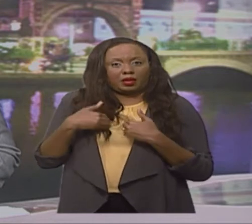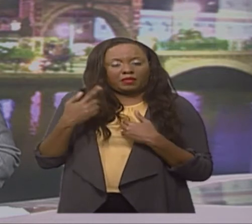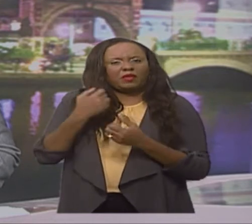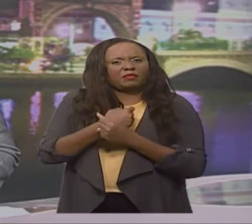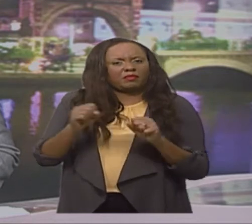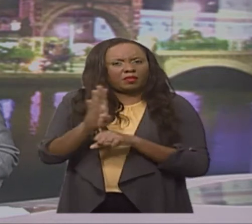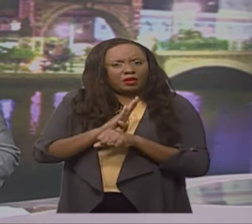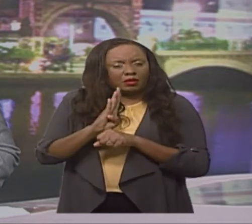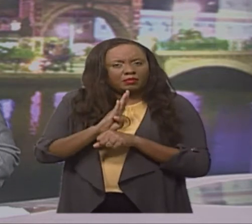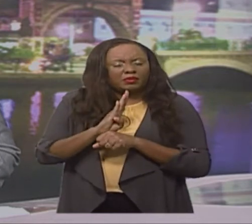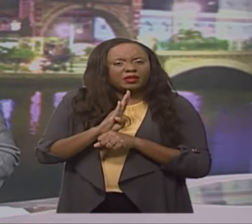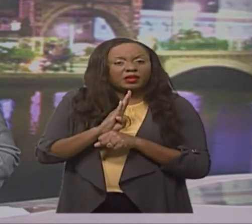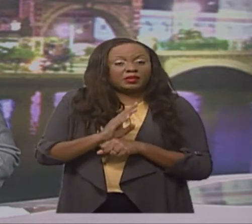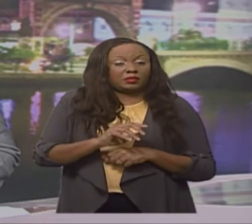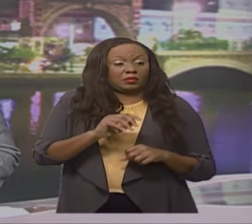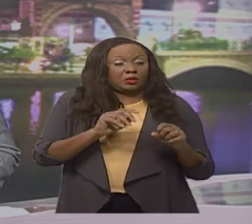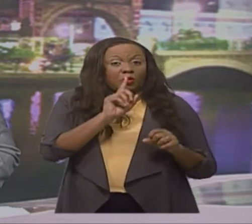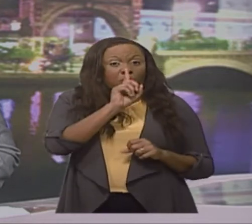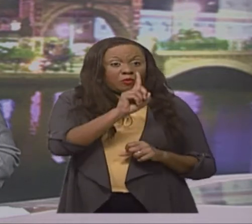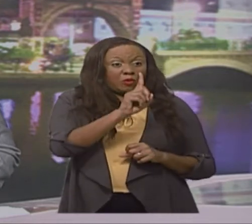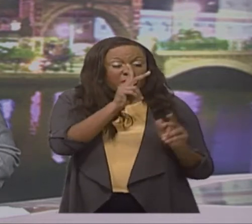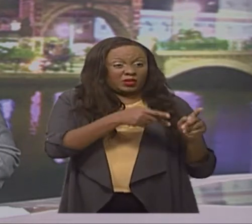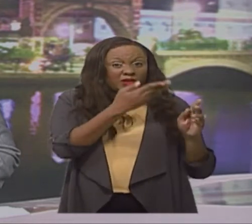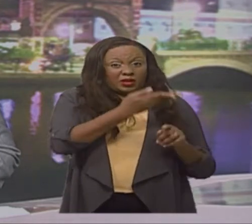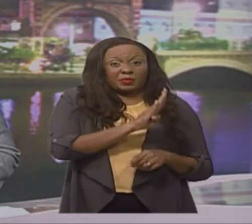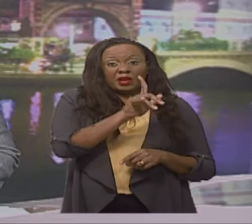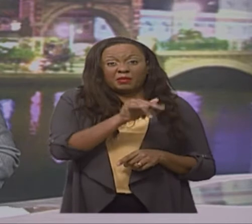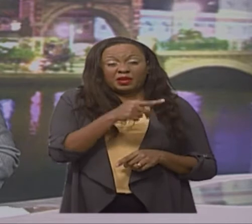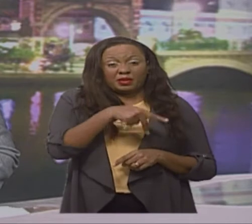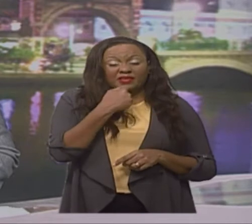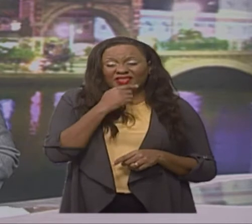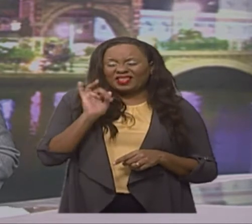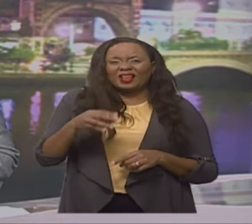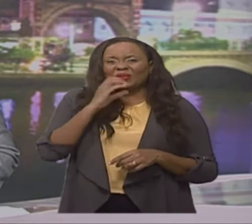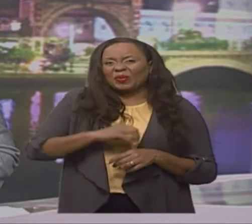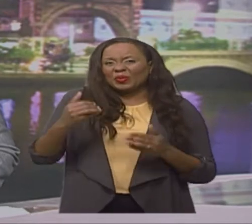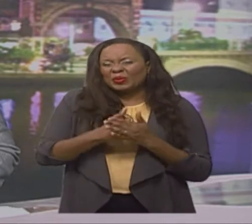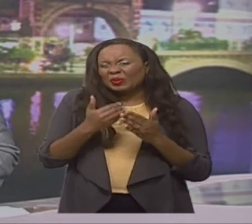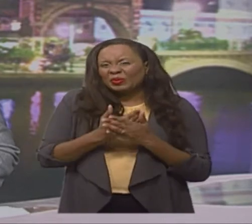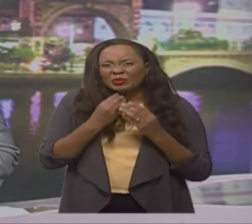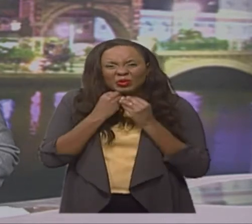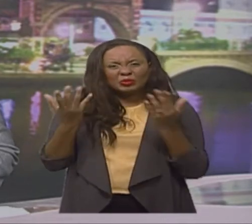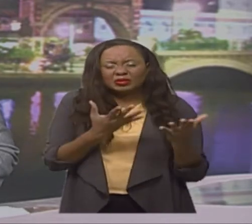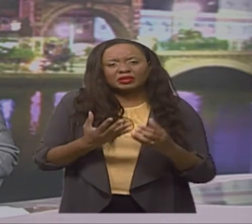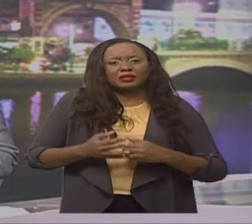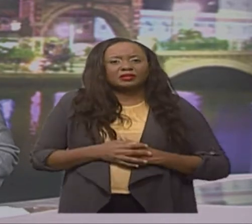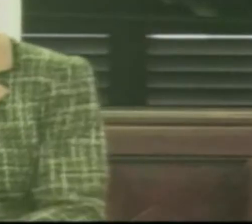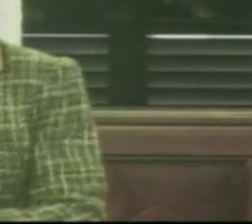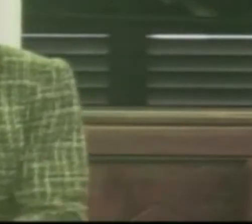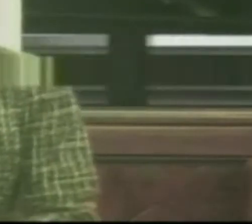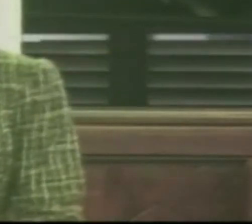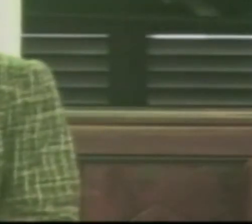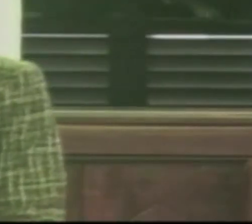Representative Sandia Bradshaw says there is nothing in the document that the Democratic Labour Party has not said before. The difficulty